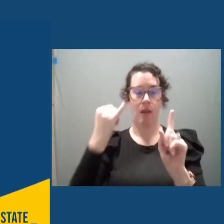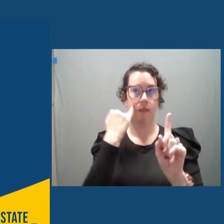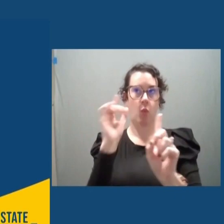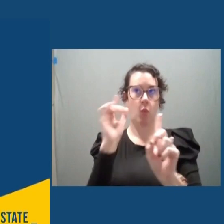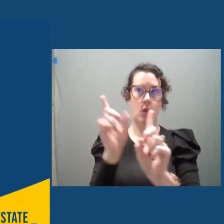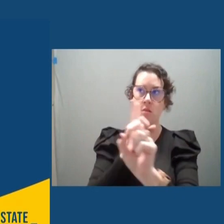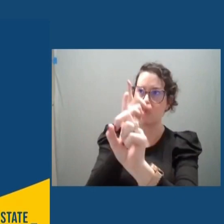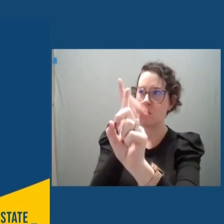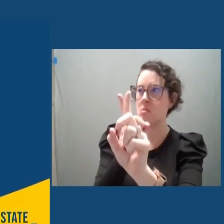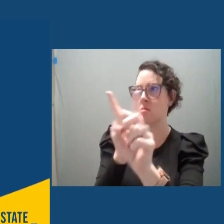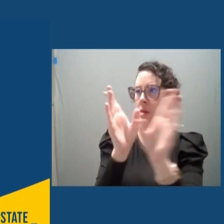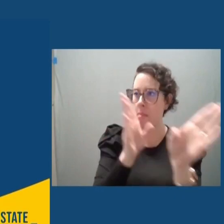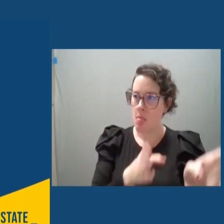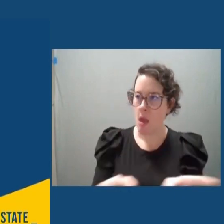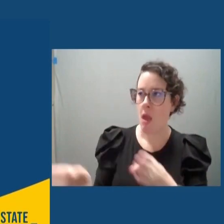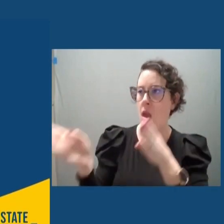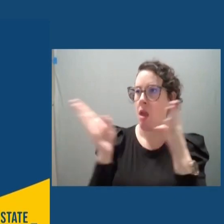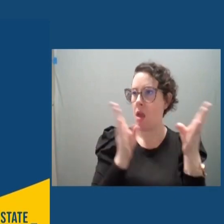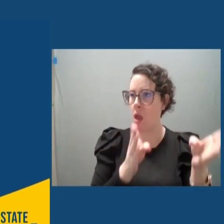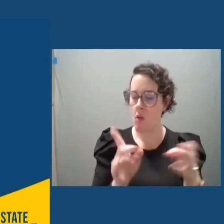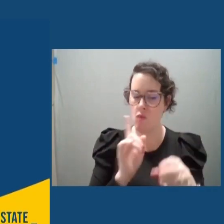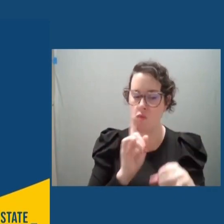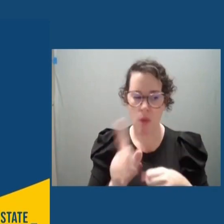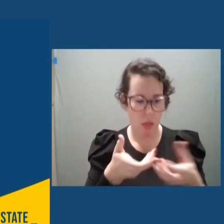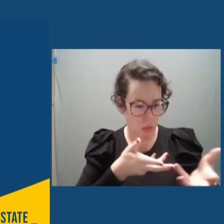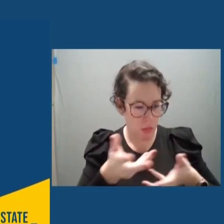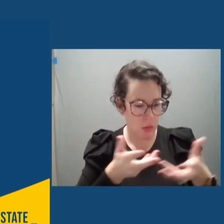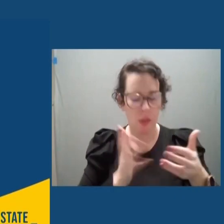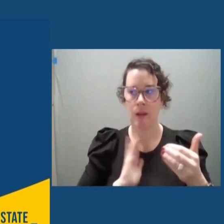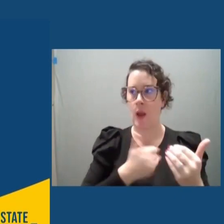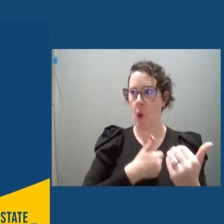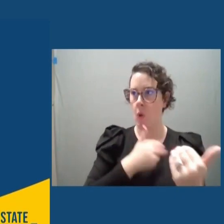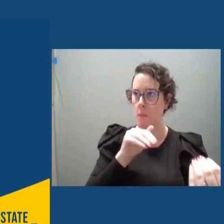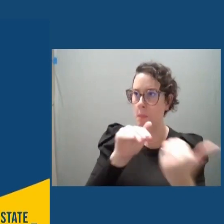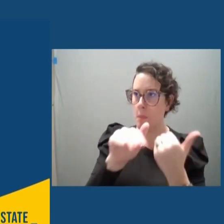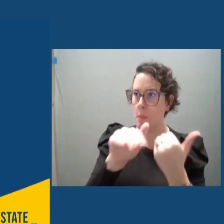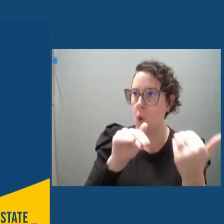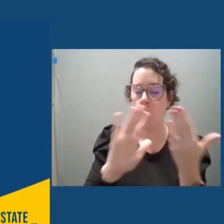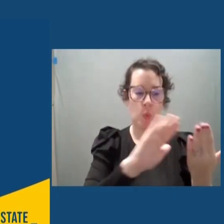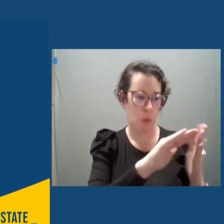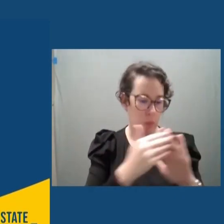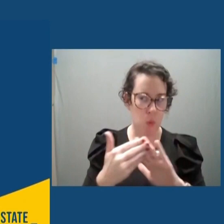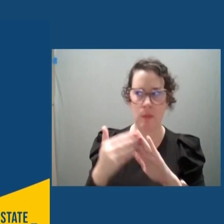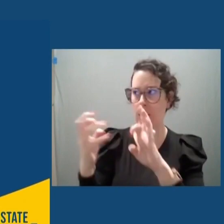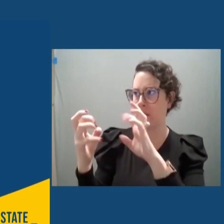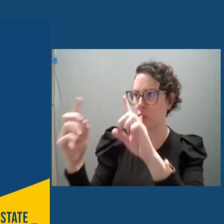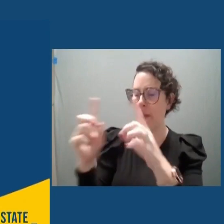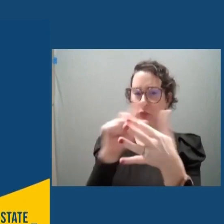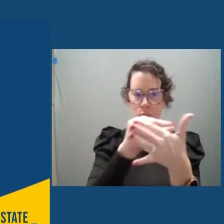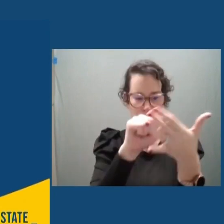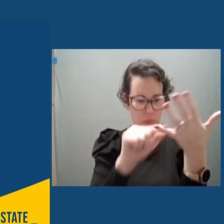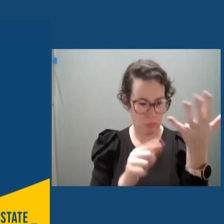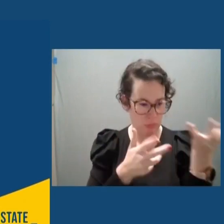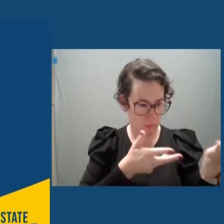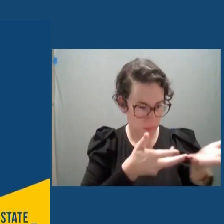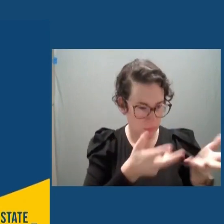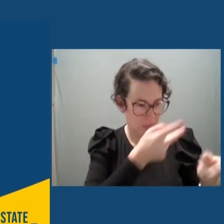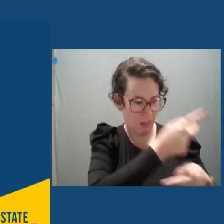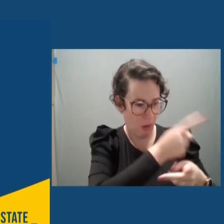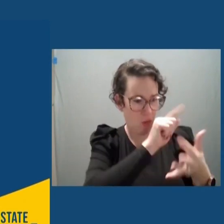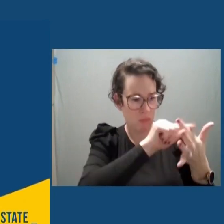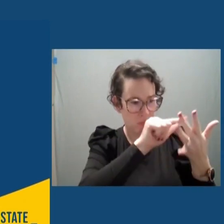targeted, invest in our communities, our infrastructure, our education system, then we can beat